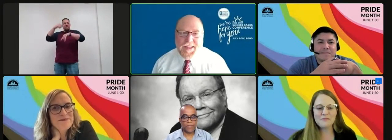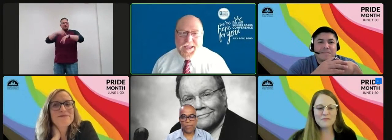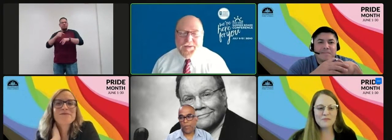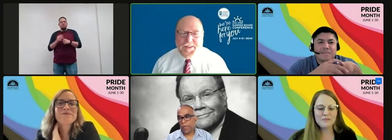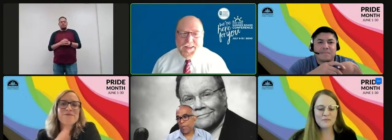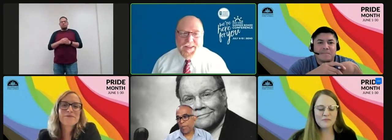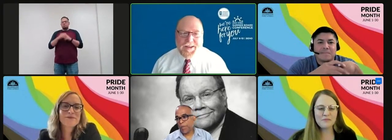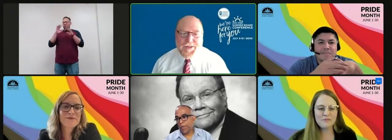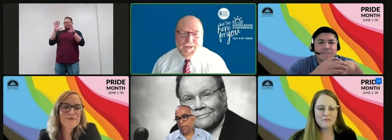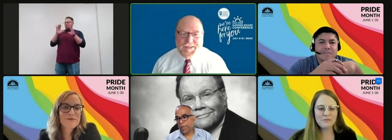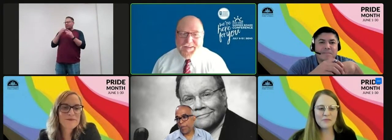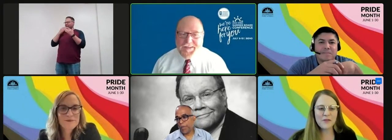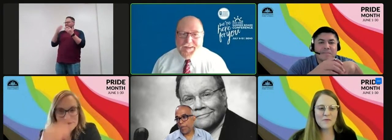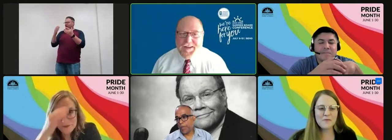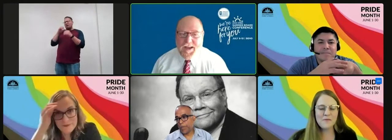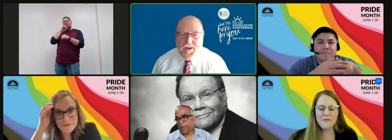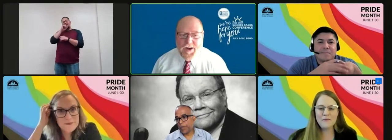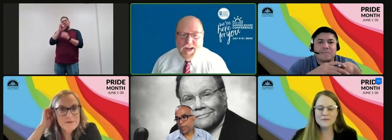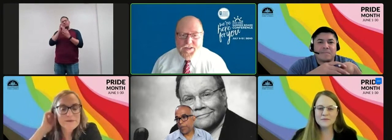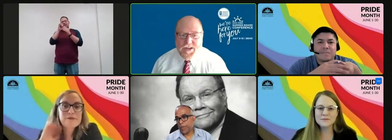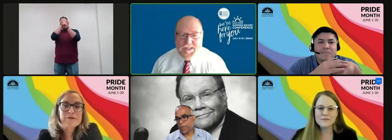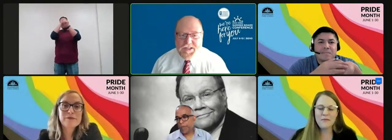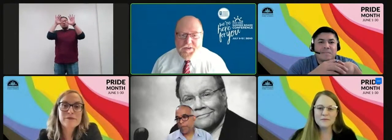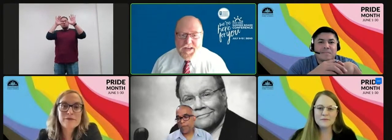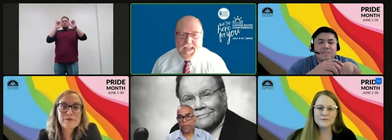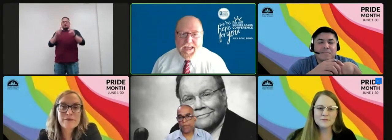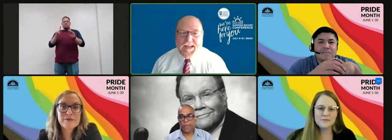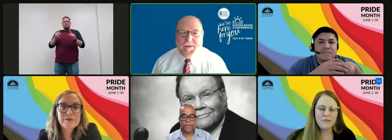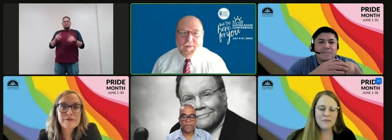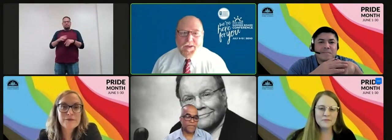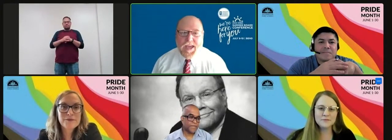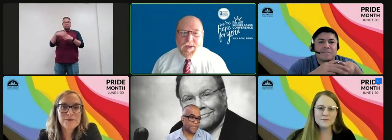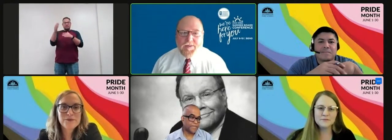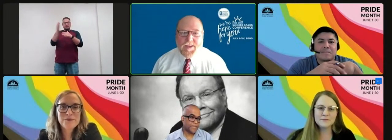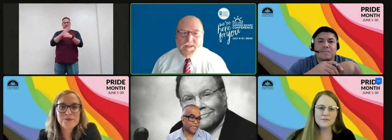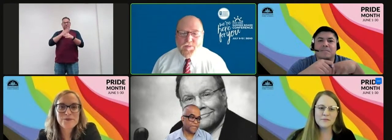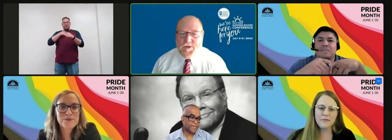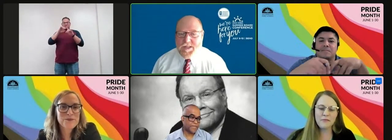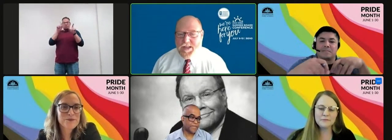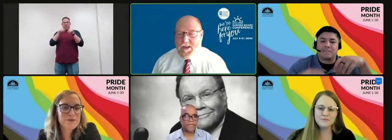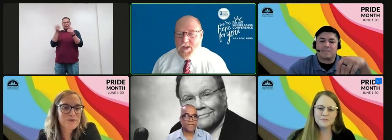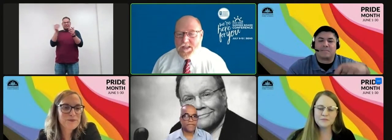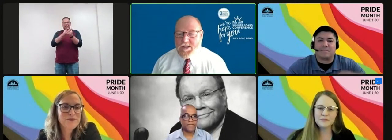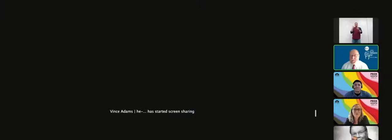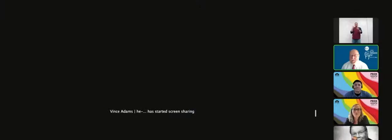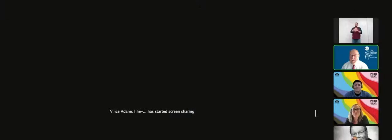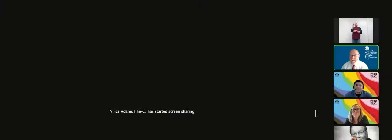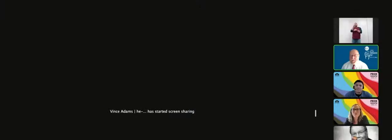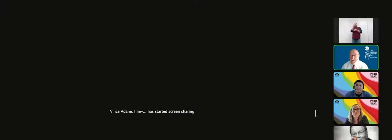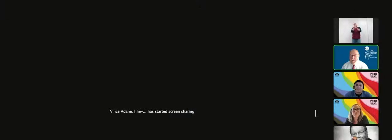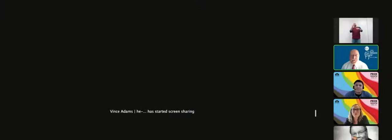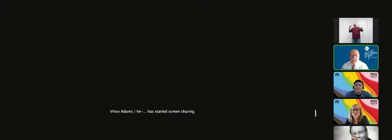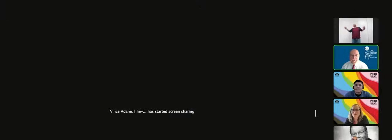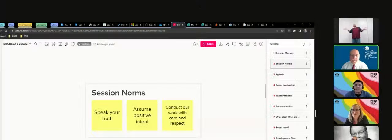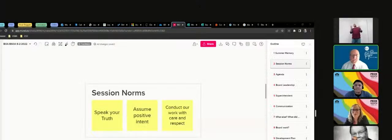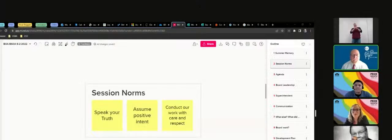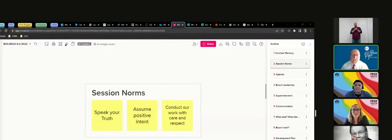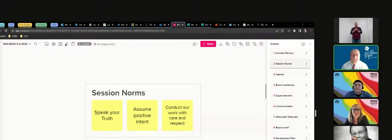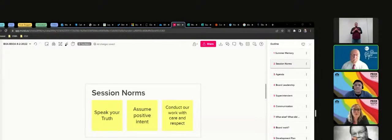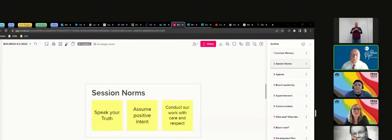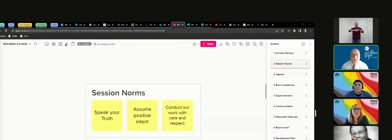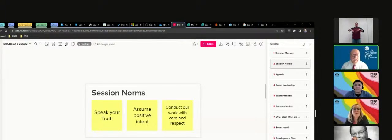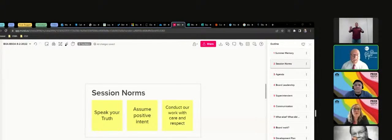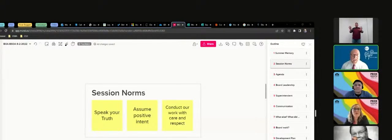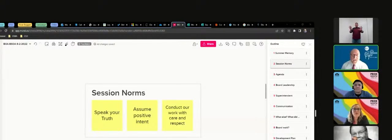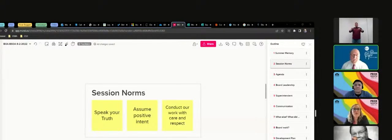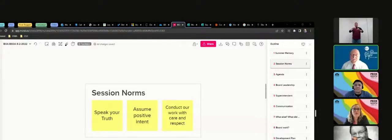Wonderful. Thank you. Love that image. All right. Sharing screen again. Okay. We have to get some work done. Okay. So the first thing I'm going to share is just remind the